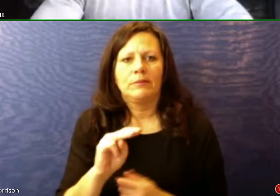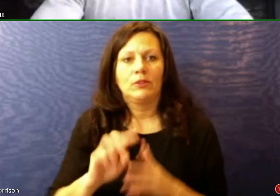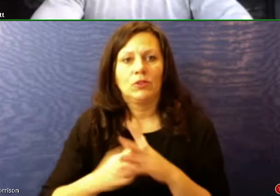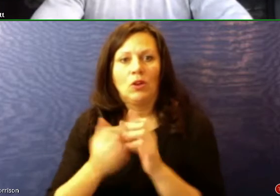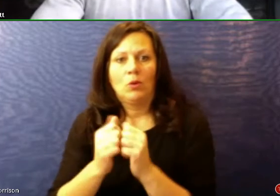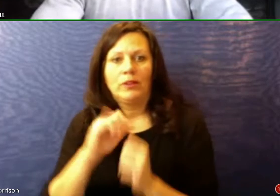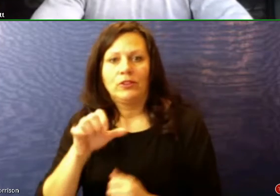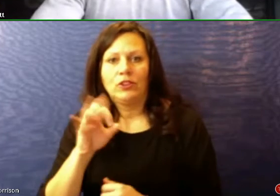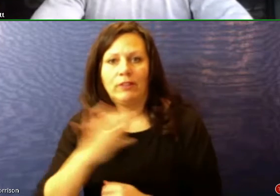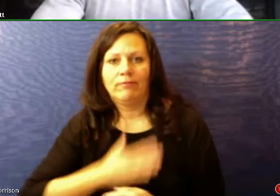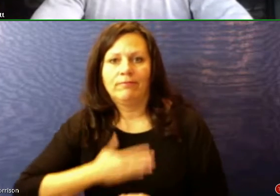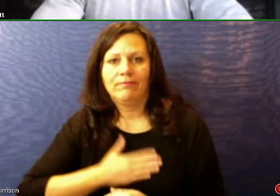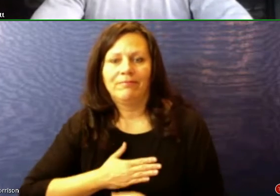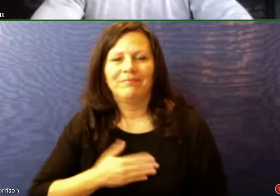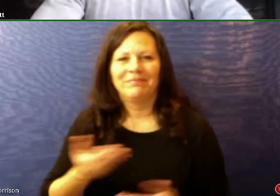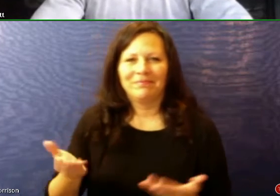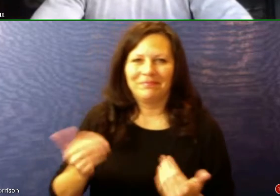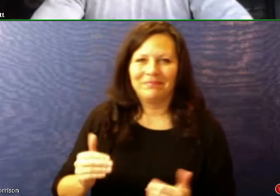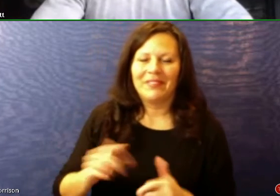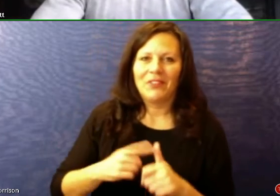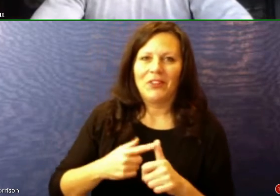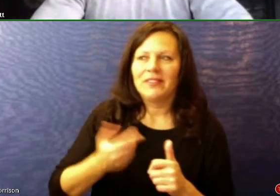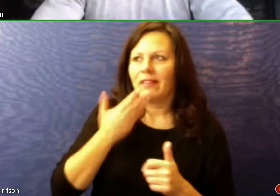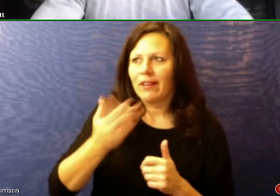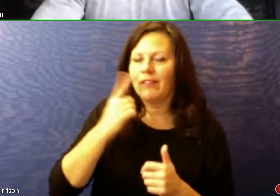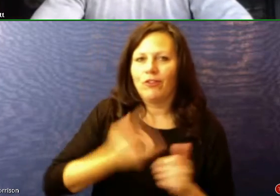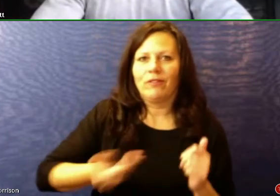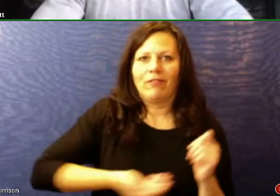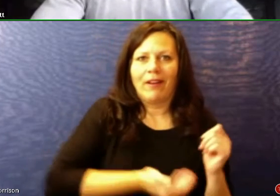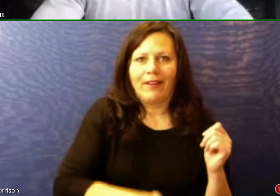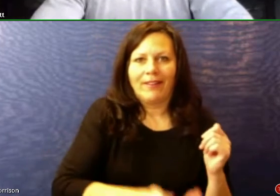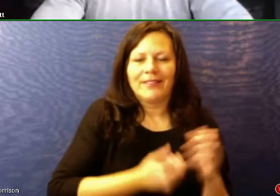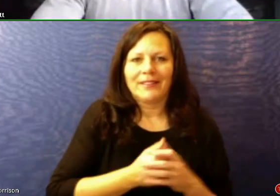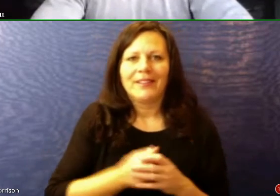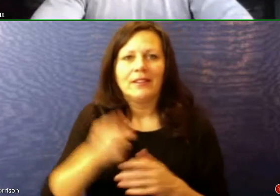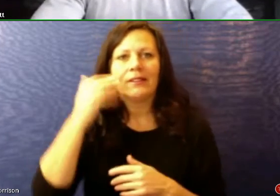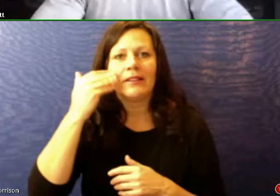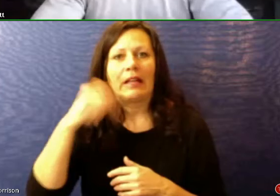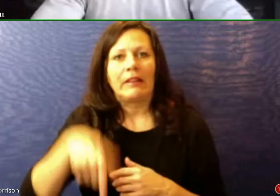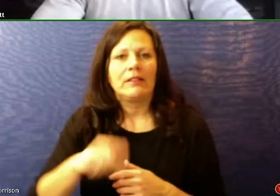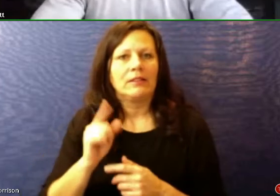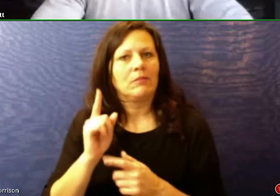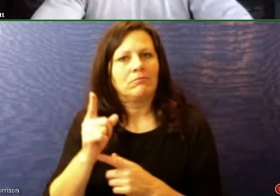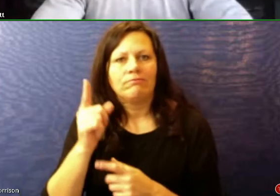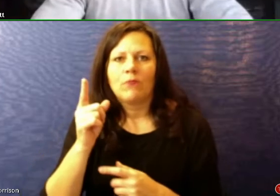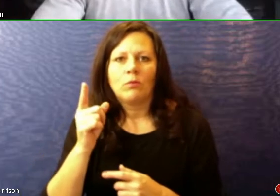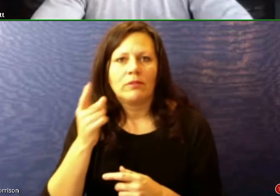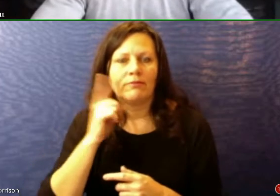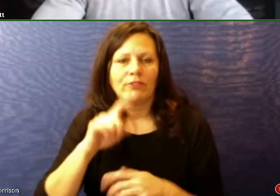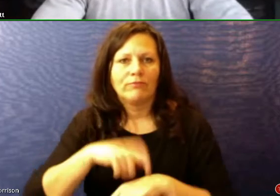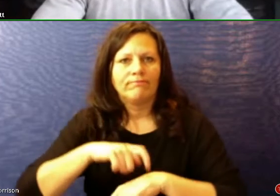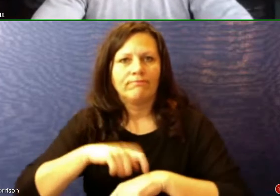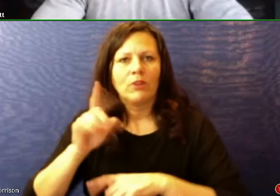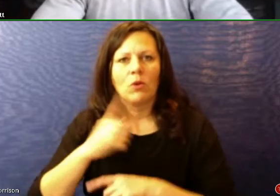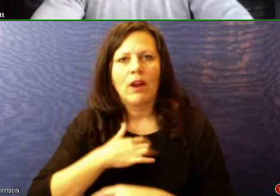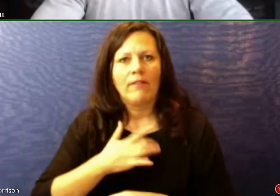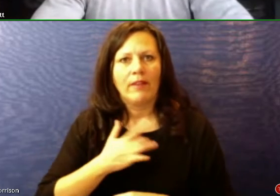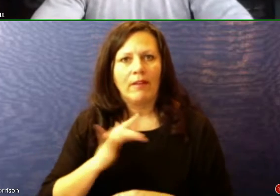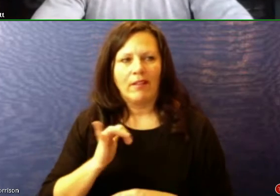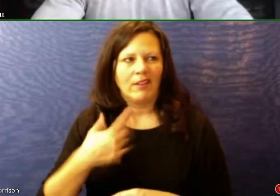Yeah, so first off, thank you for having us. This is a moment in time where I think we take it for